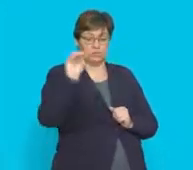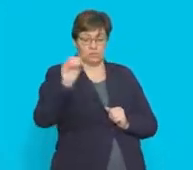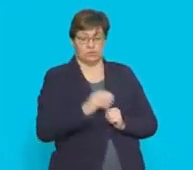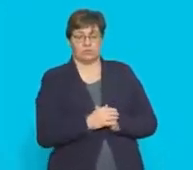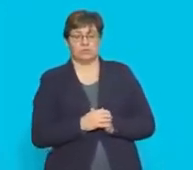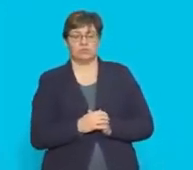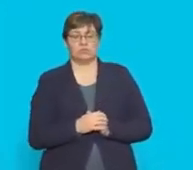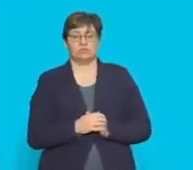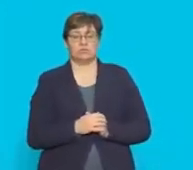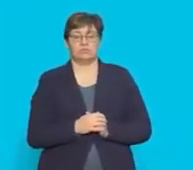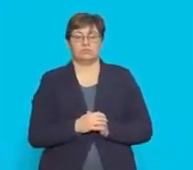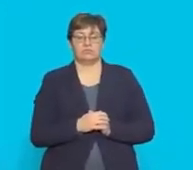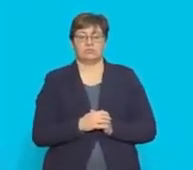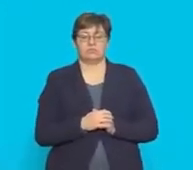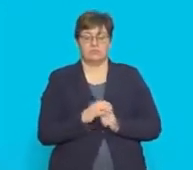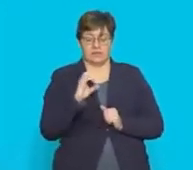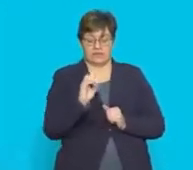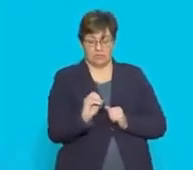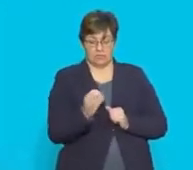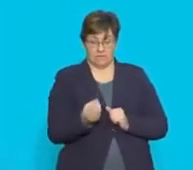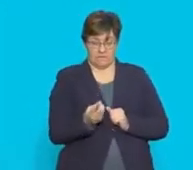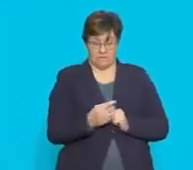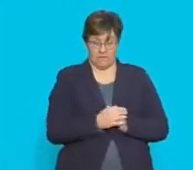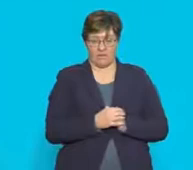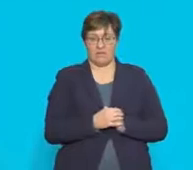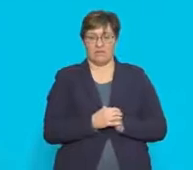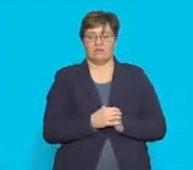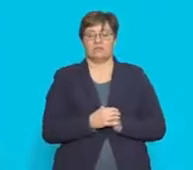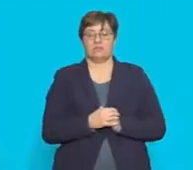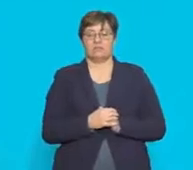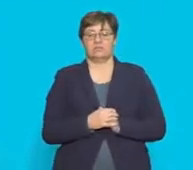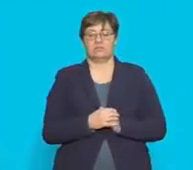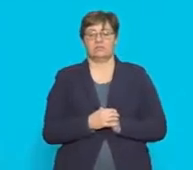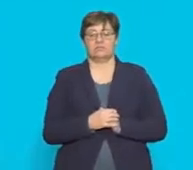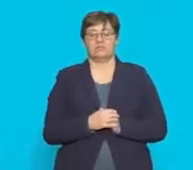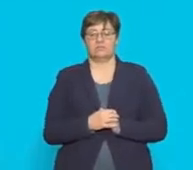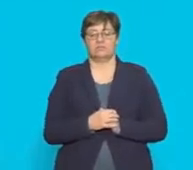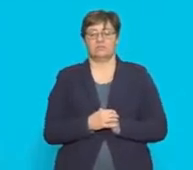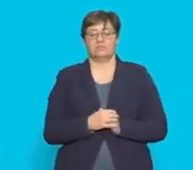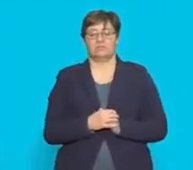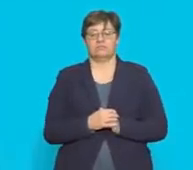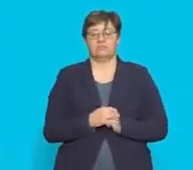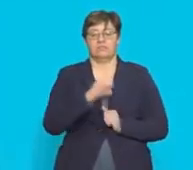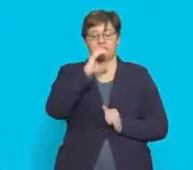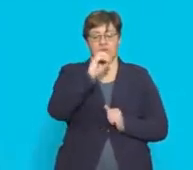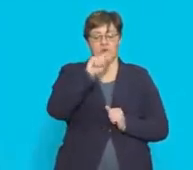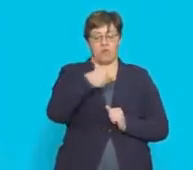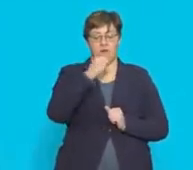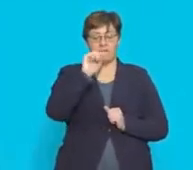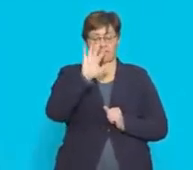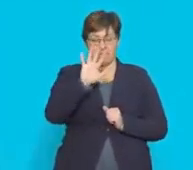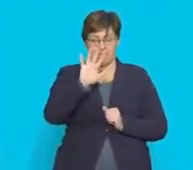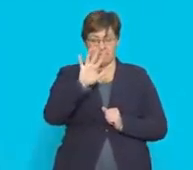So firstly, I'm going to have my 0 there, right? And I'm saying we are taking the number